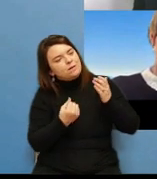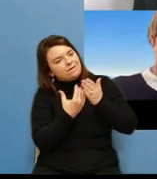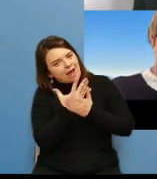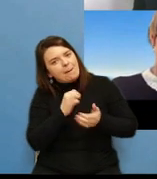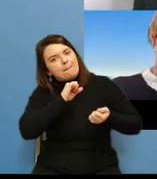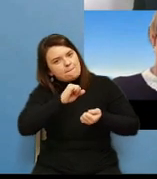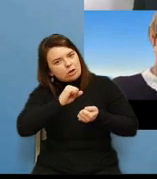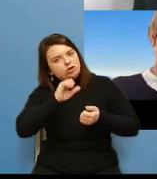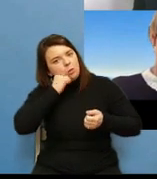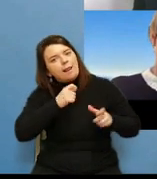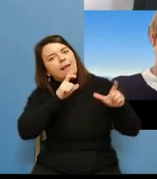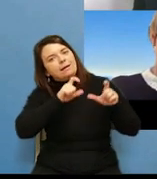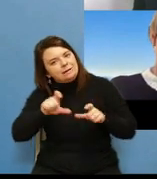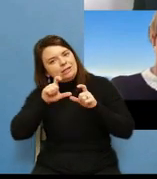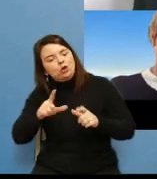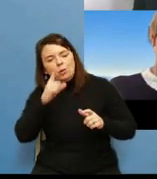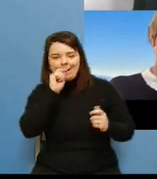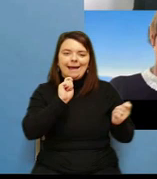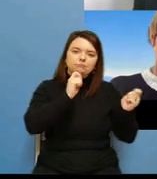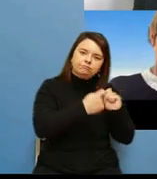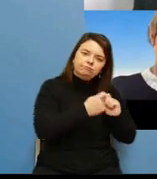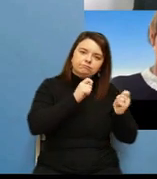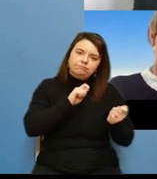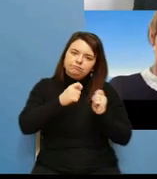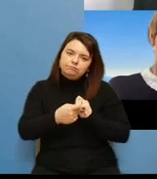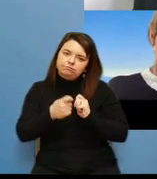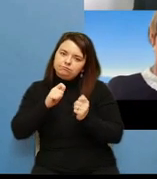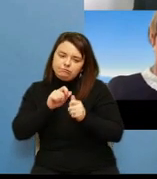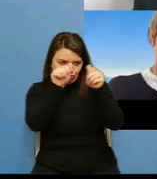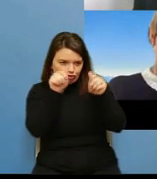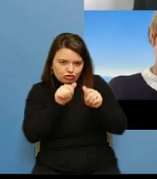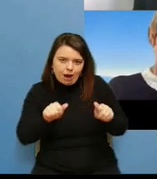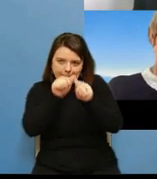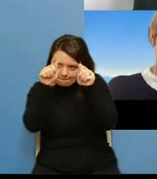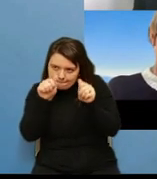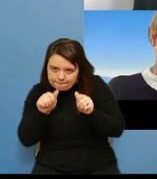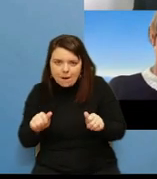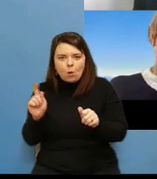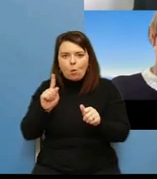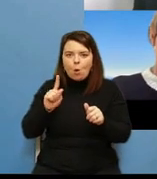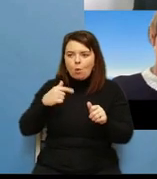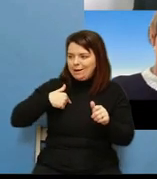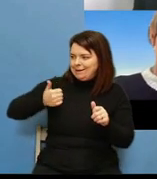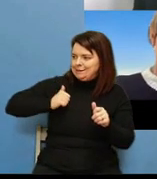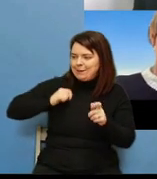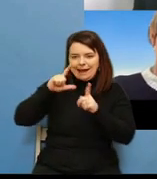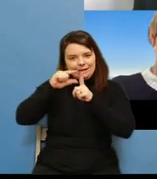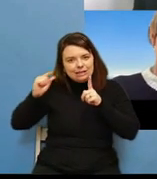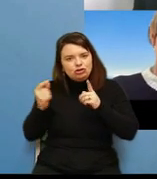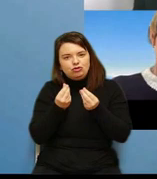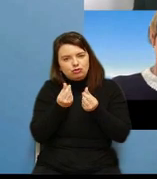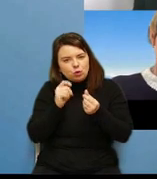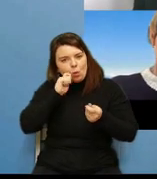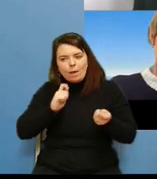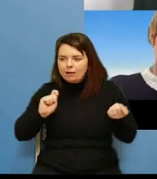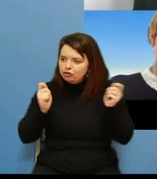continuing sort of development budget around that, so that we can adapt and shape this resource. And you know, what we expect